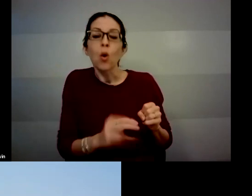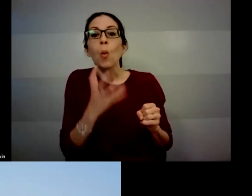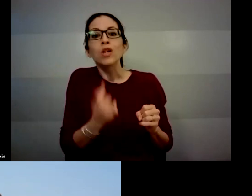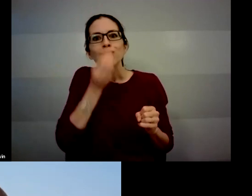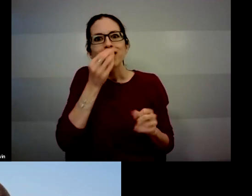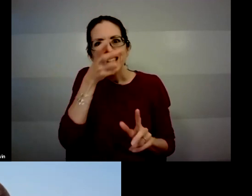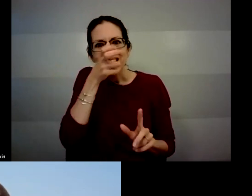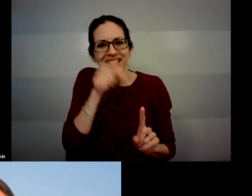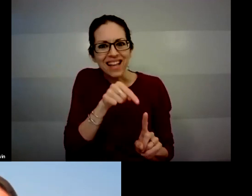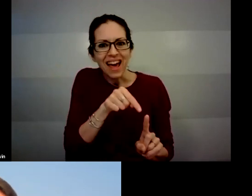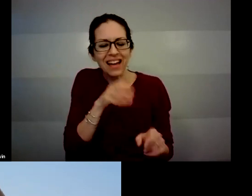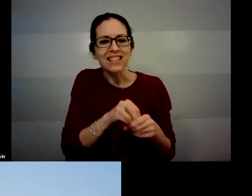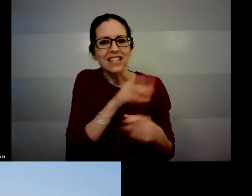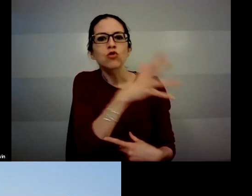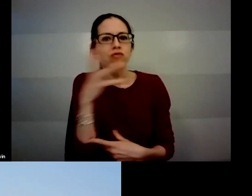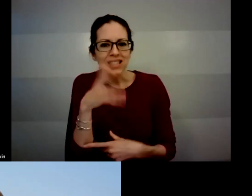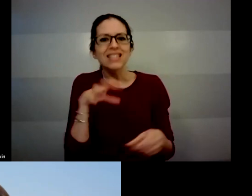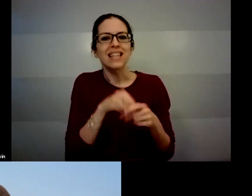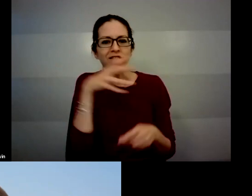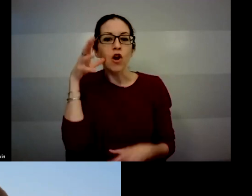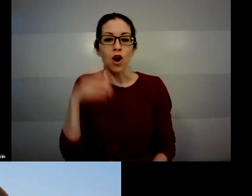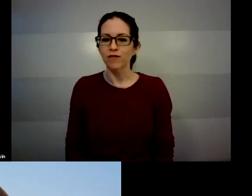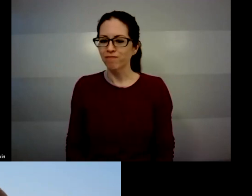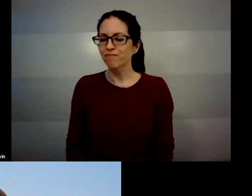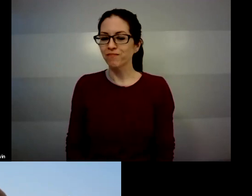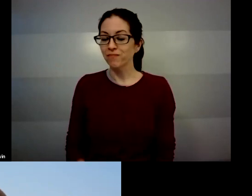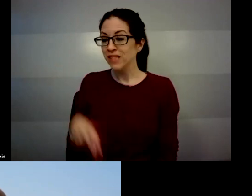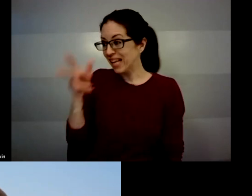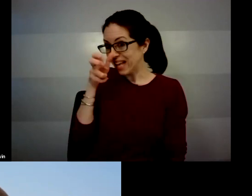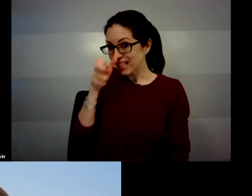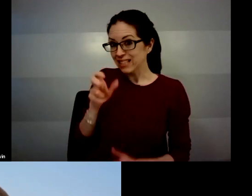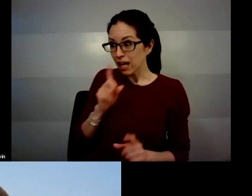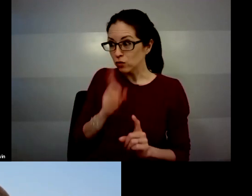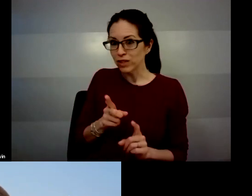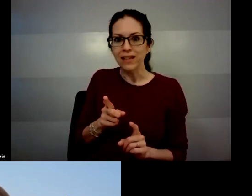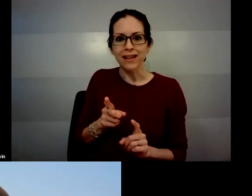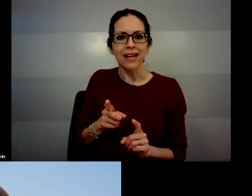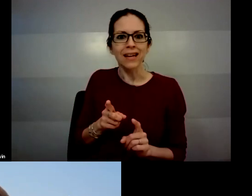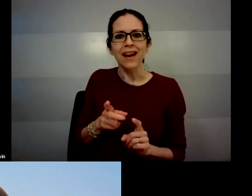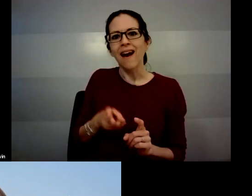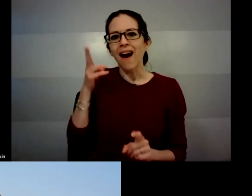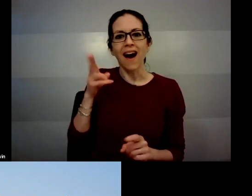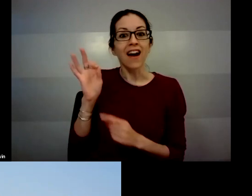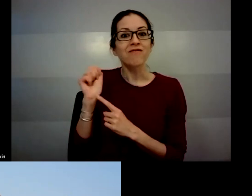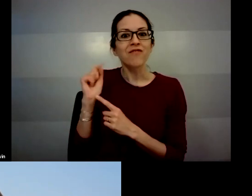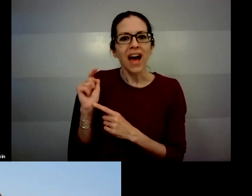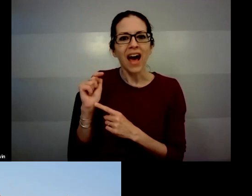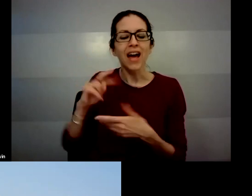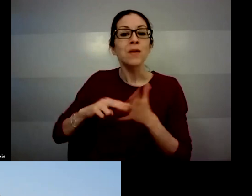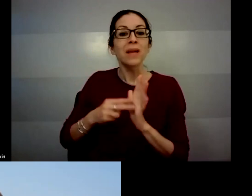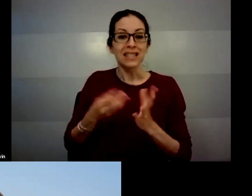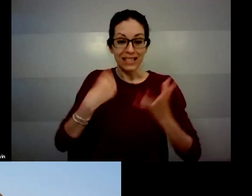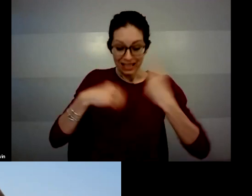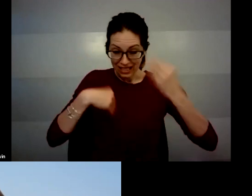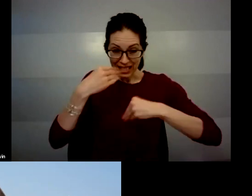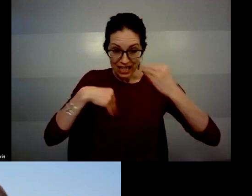the insects that are in those shade trees above the coffee. And the insects are going to be really high in those fats to help them prepare for their journey